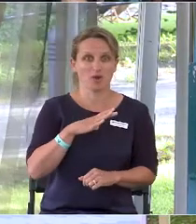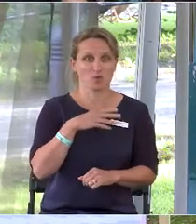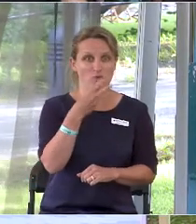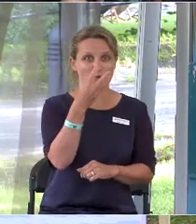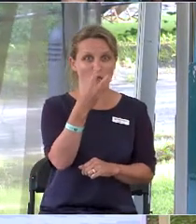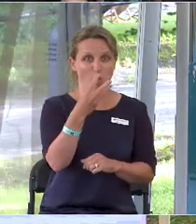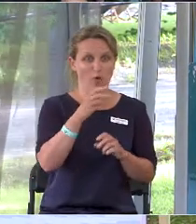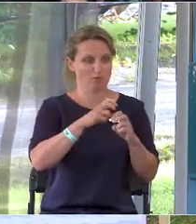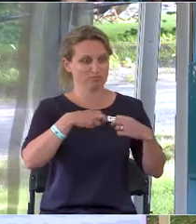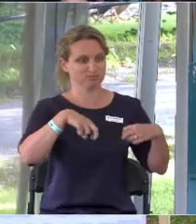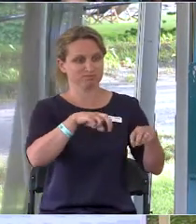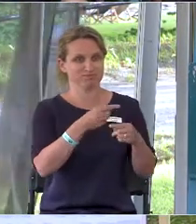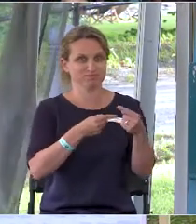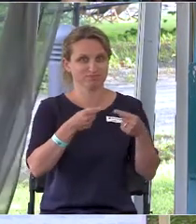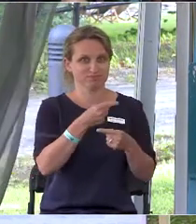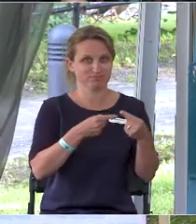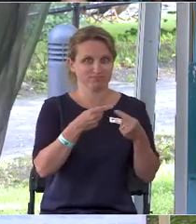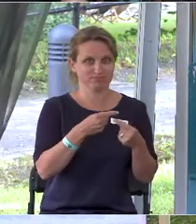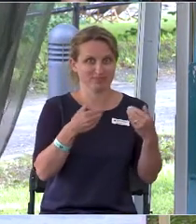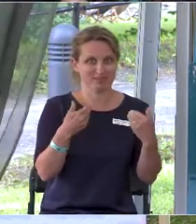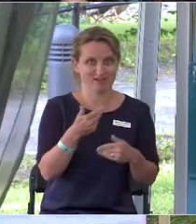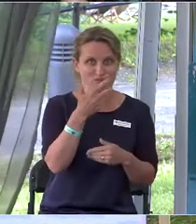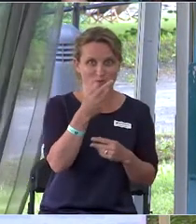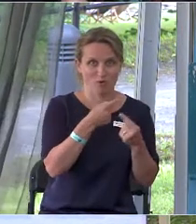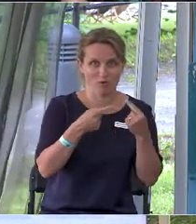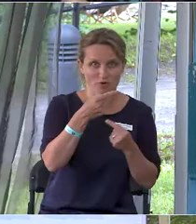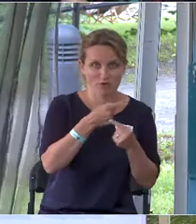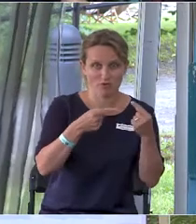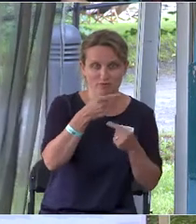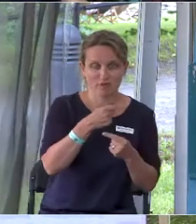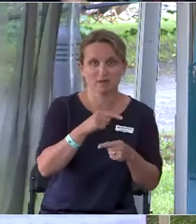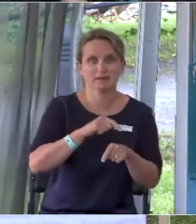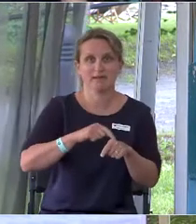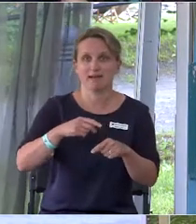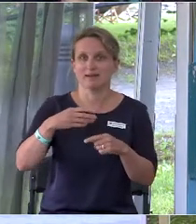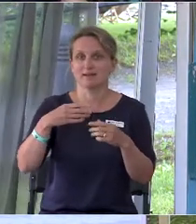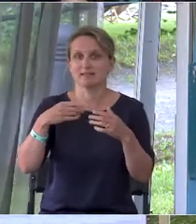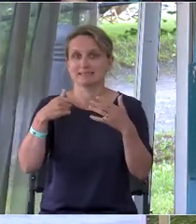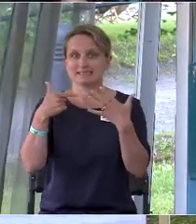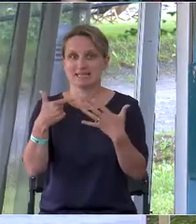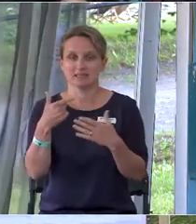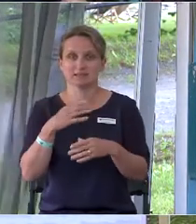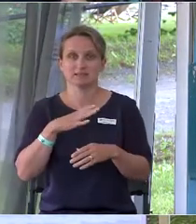here, and at 7 o'clock we also have a movie screening in the five